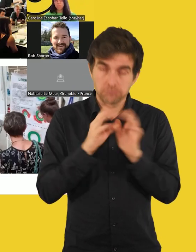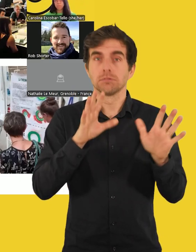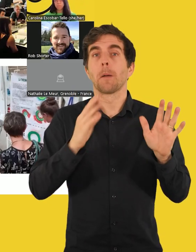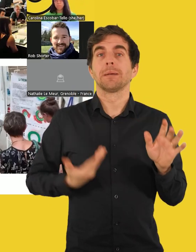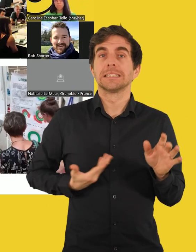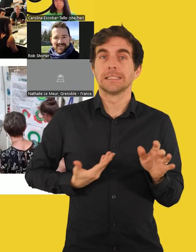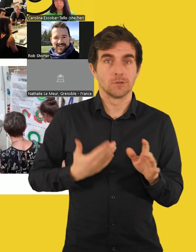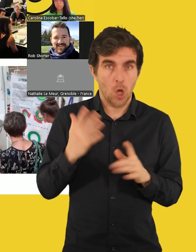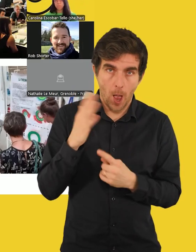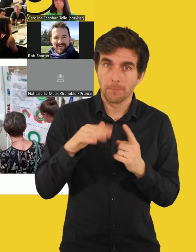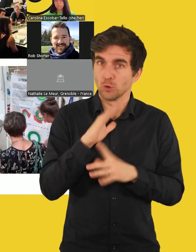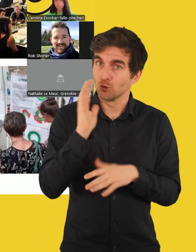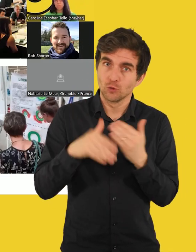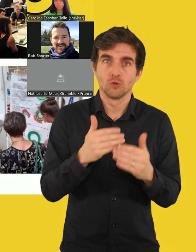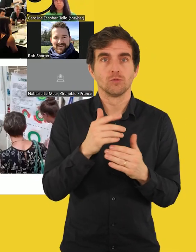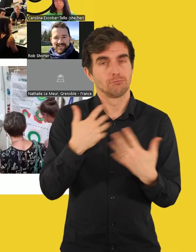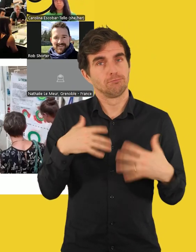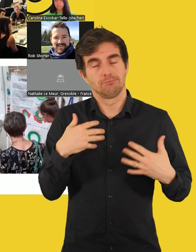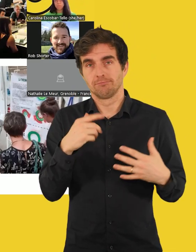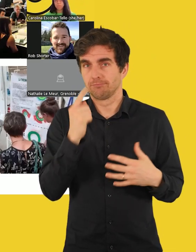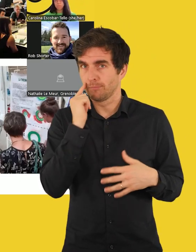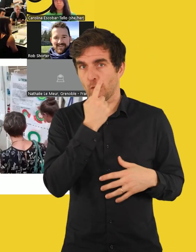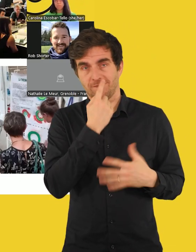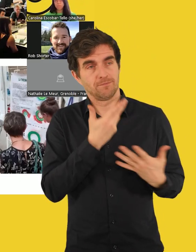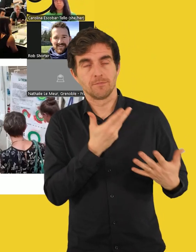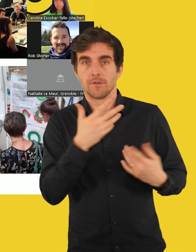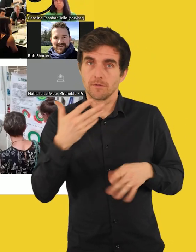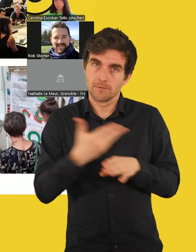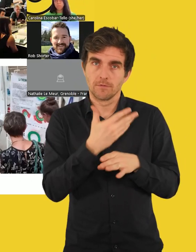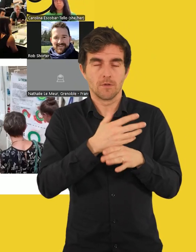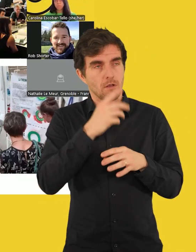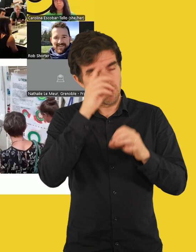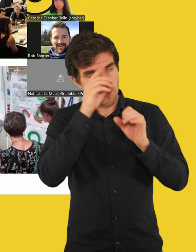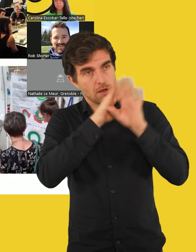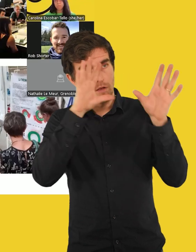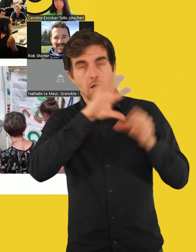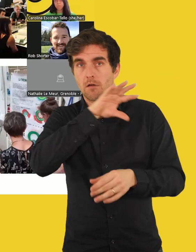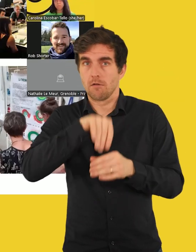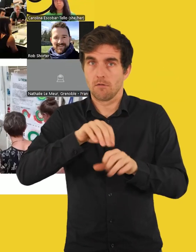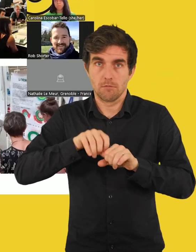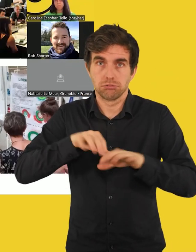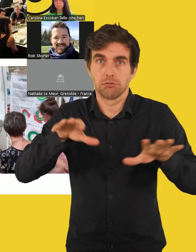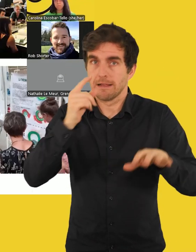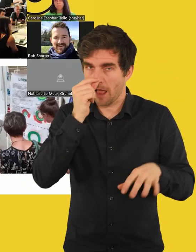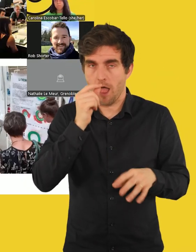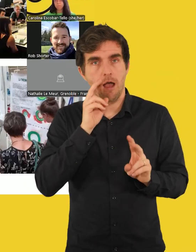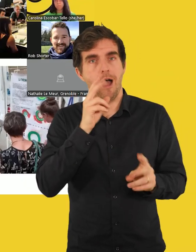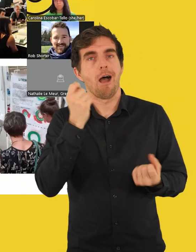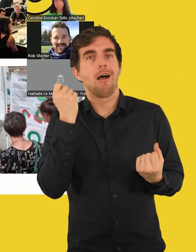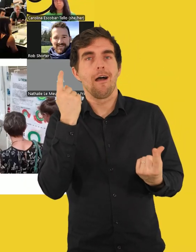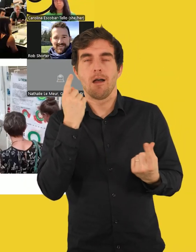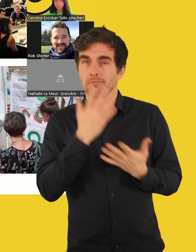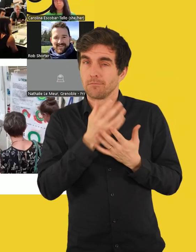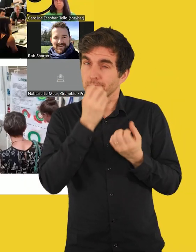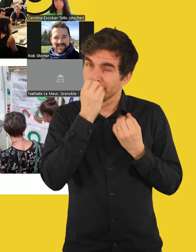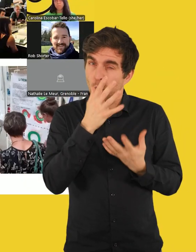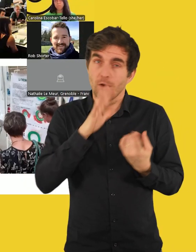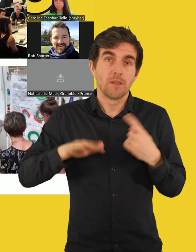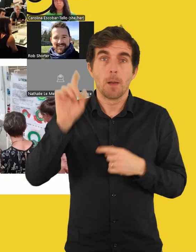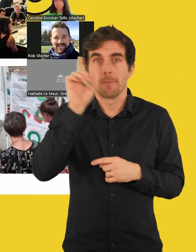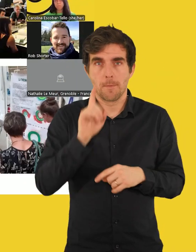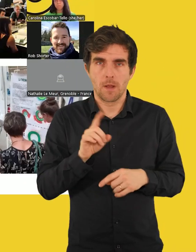and the businesses and the communities around the world, but they are proof of practice of a concept that makes sense, that is